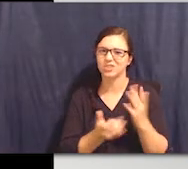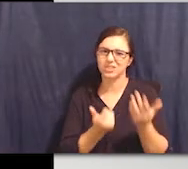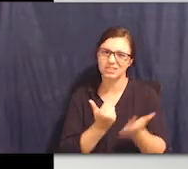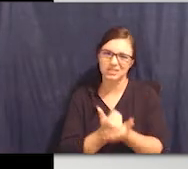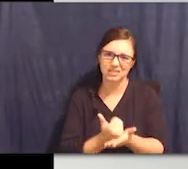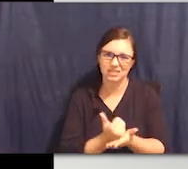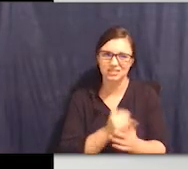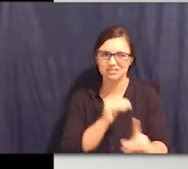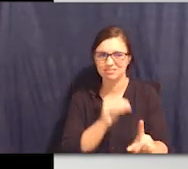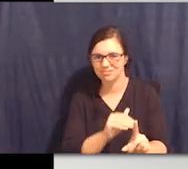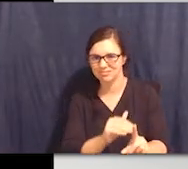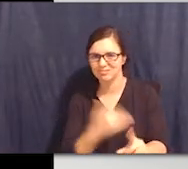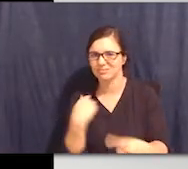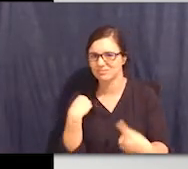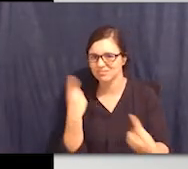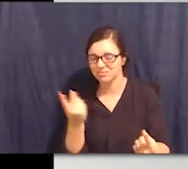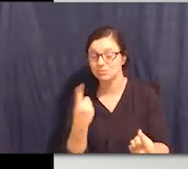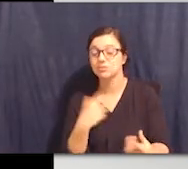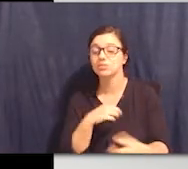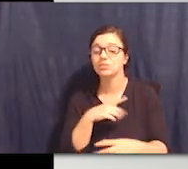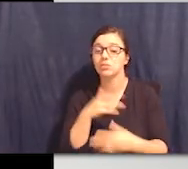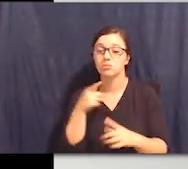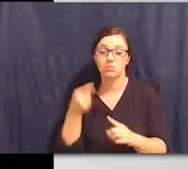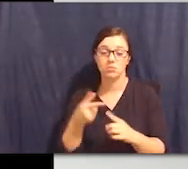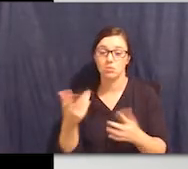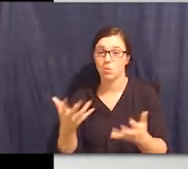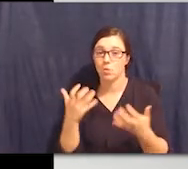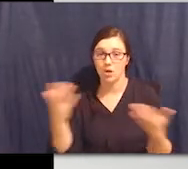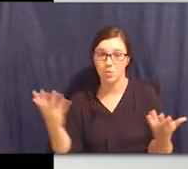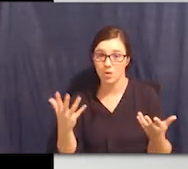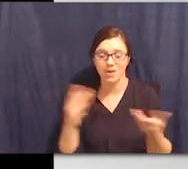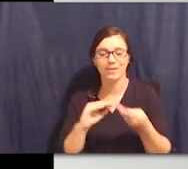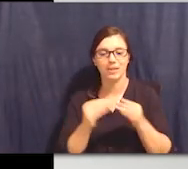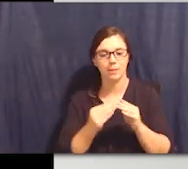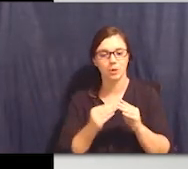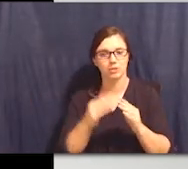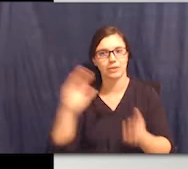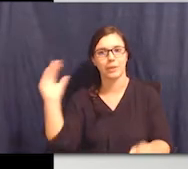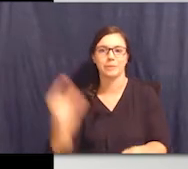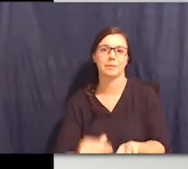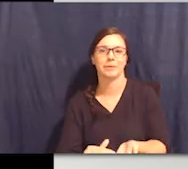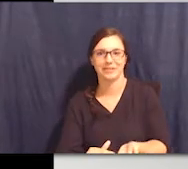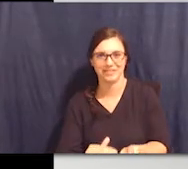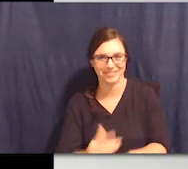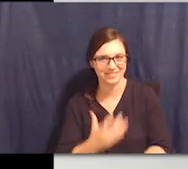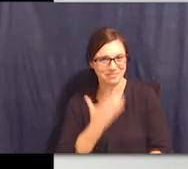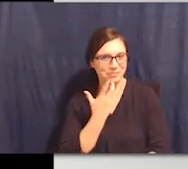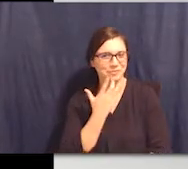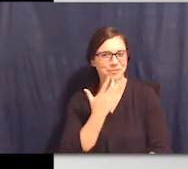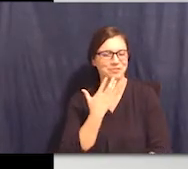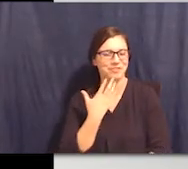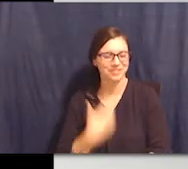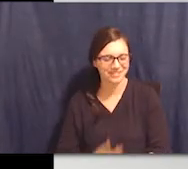assistance. Because what we'd like is for those numbers not to be increasing.